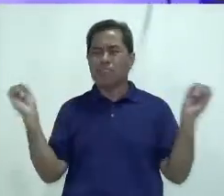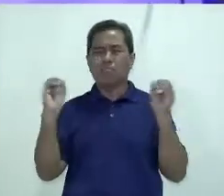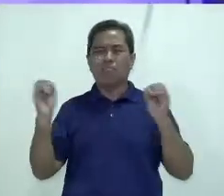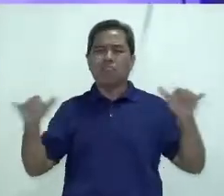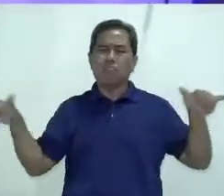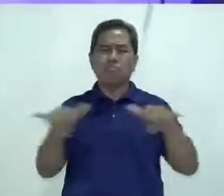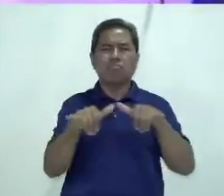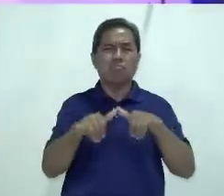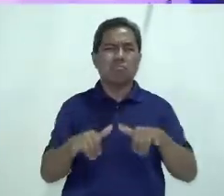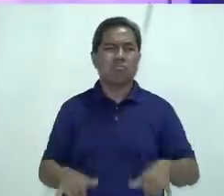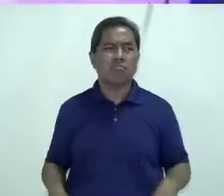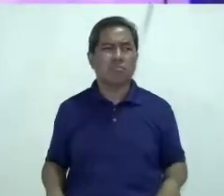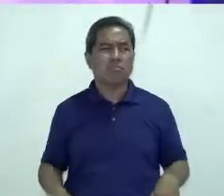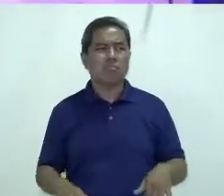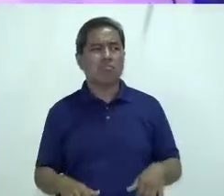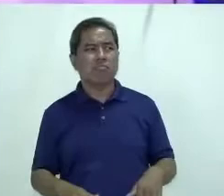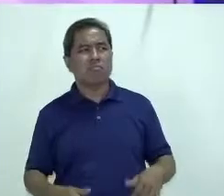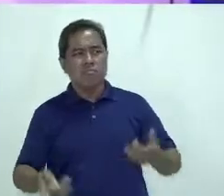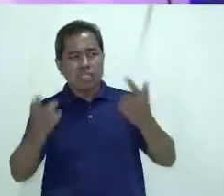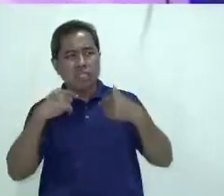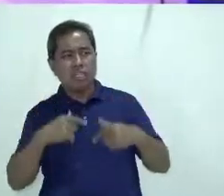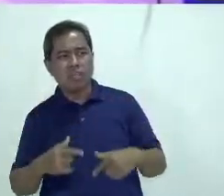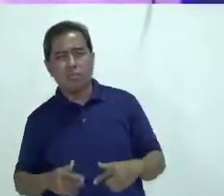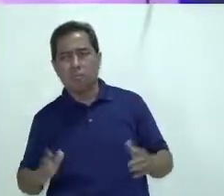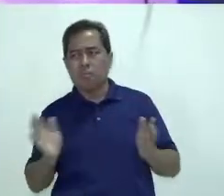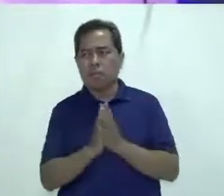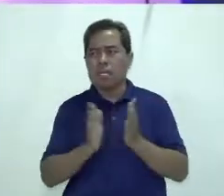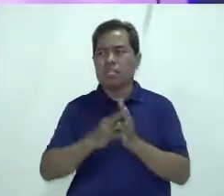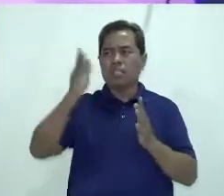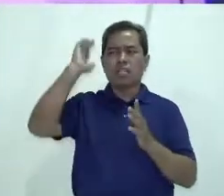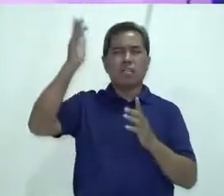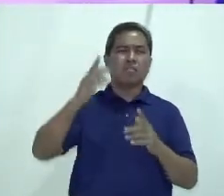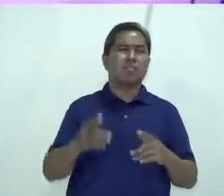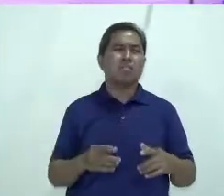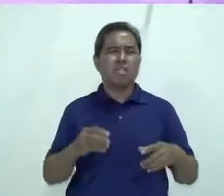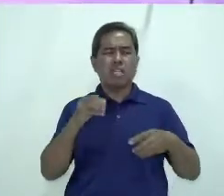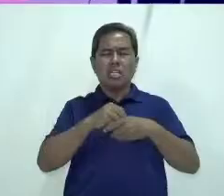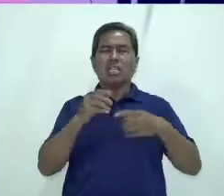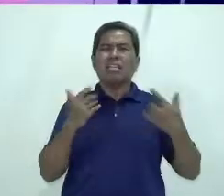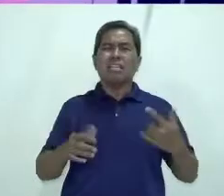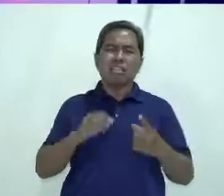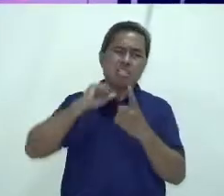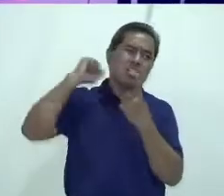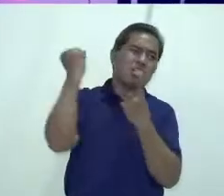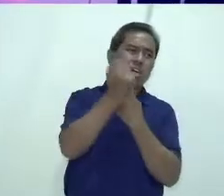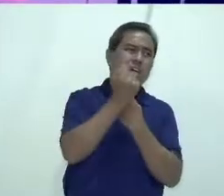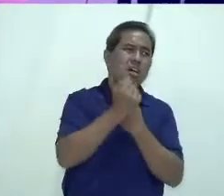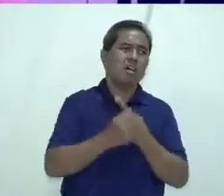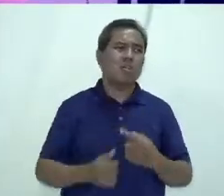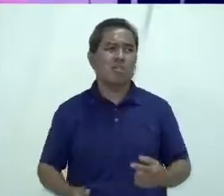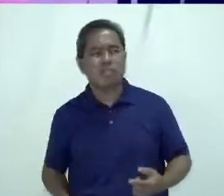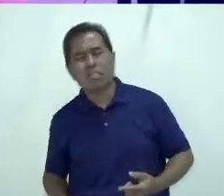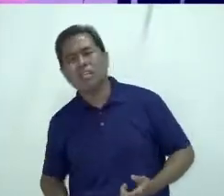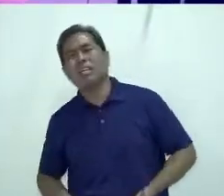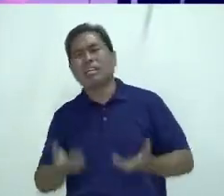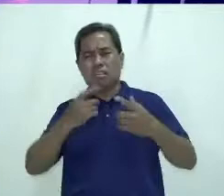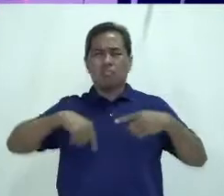worship. And we want to lift Him up today. Come on, praise Him in the midst of your circumstances. Come on, let's lift up our